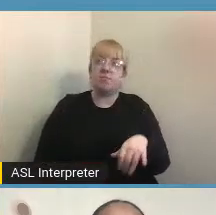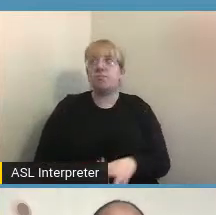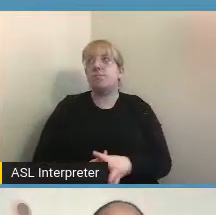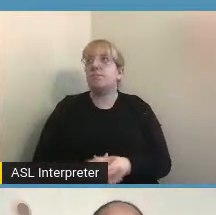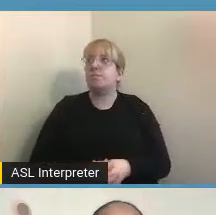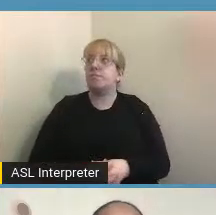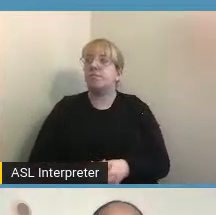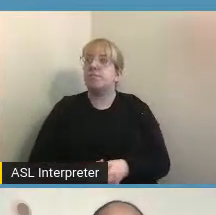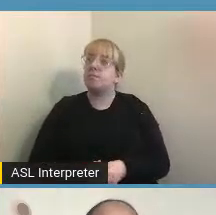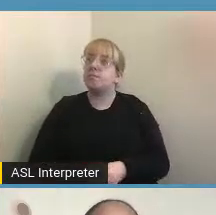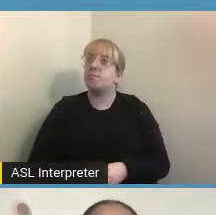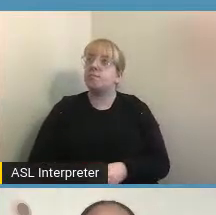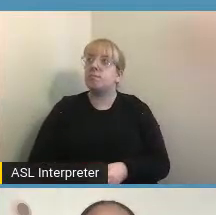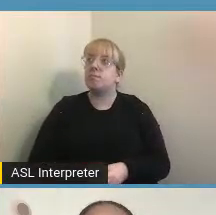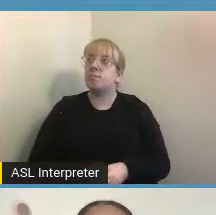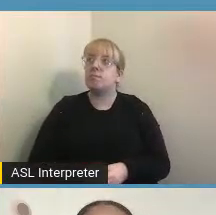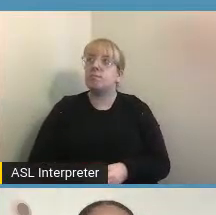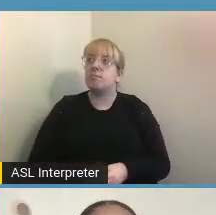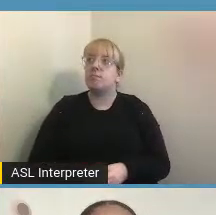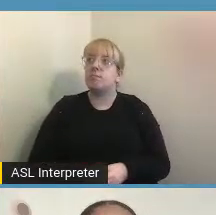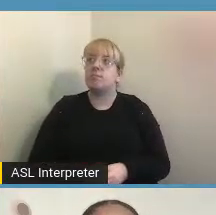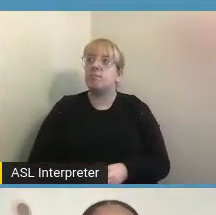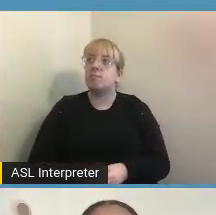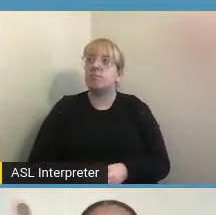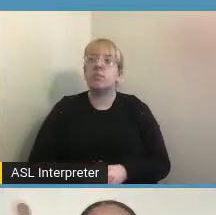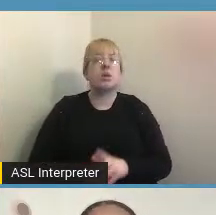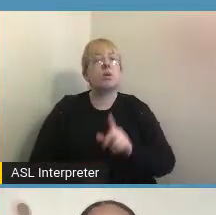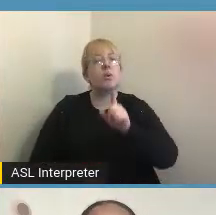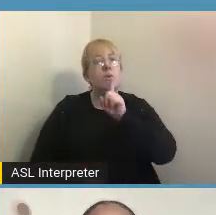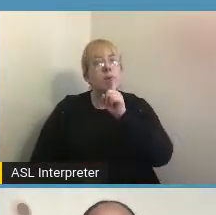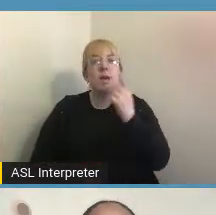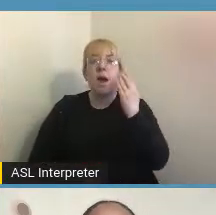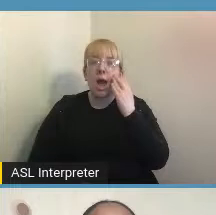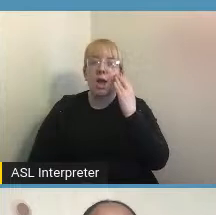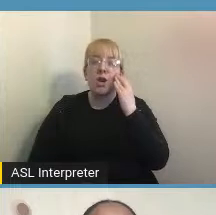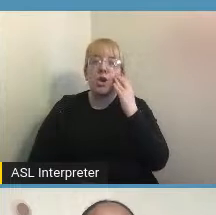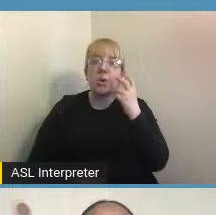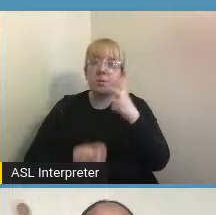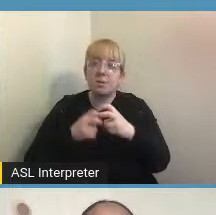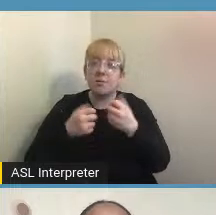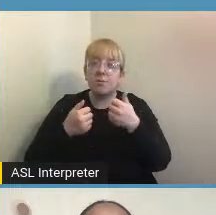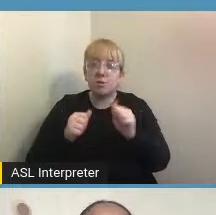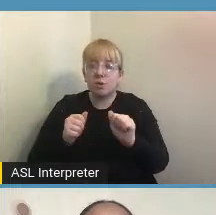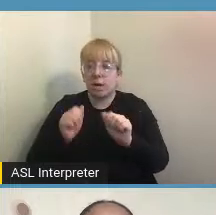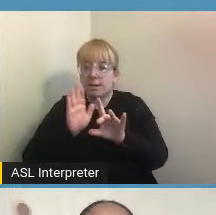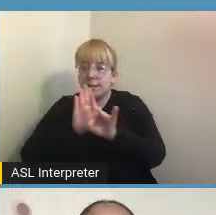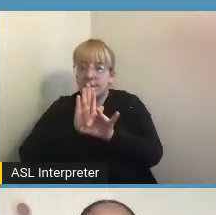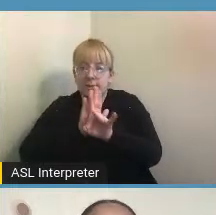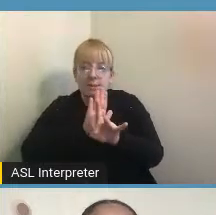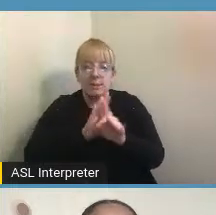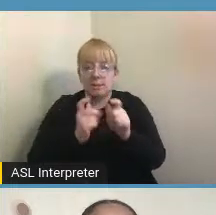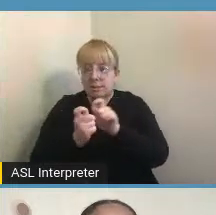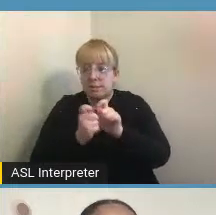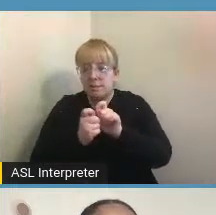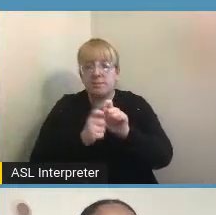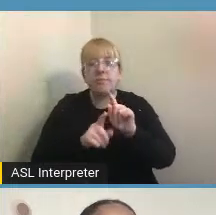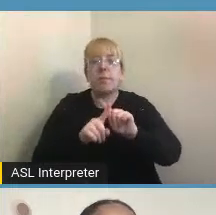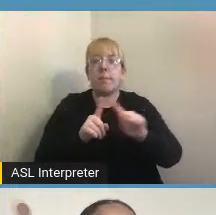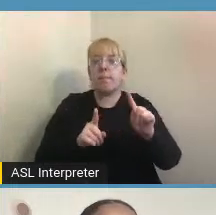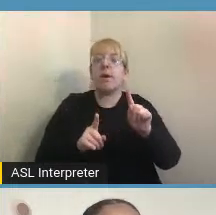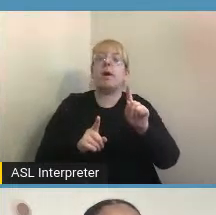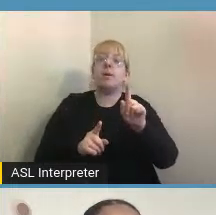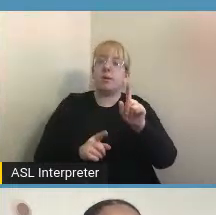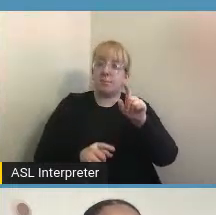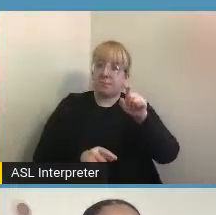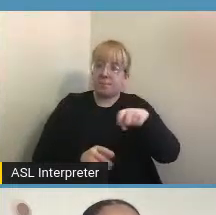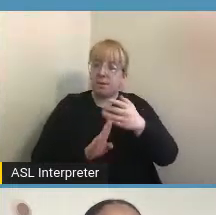as up in the air as that can be. I think it's pretty critical to go ahead and plan